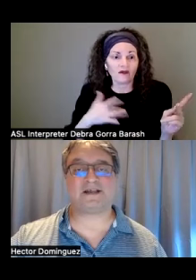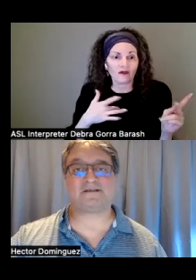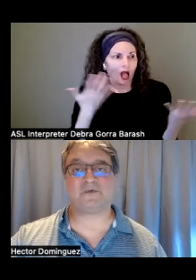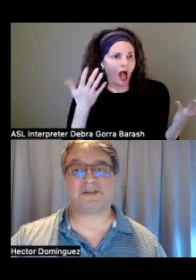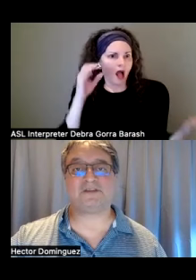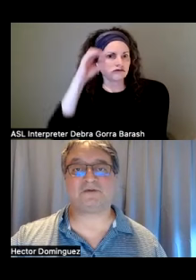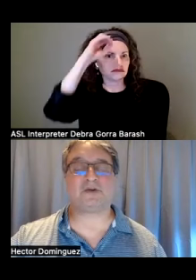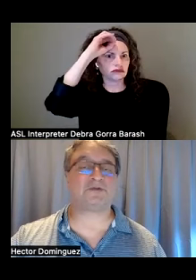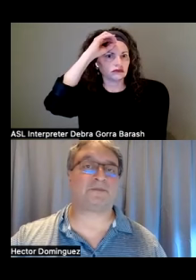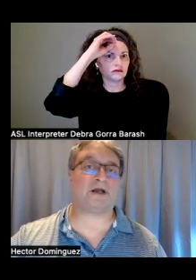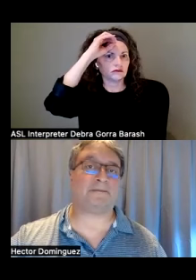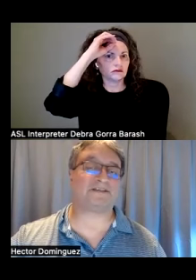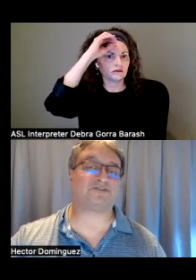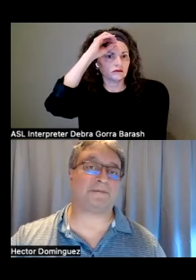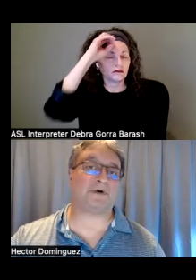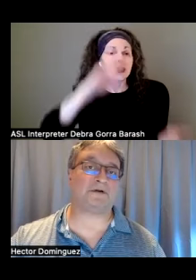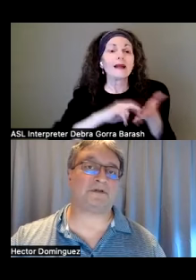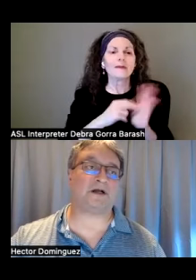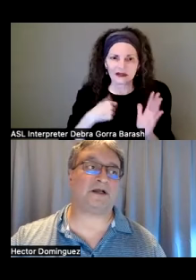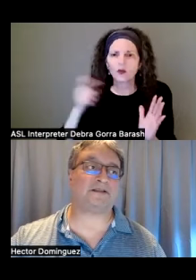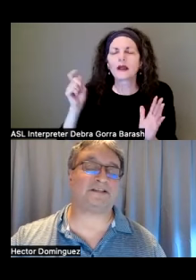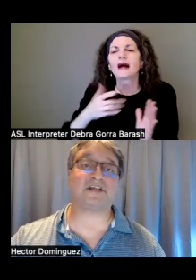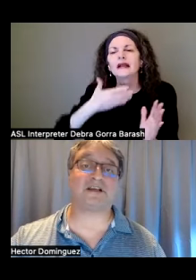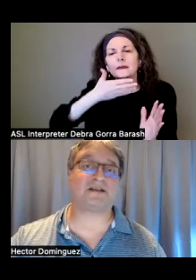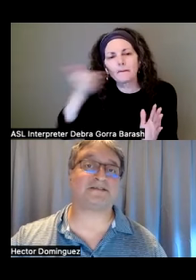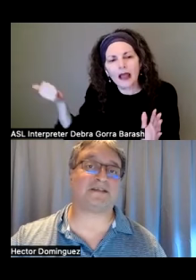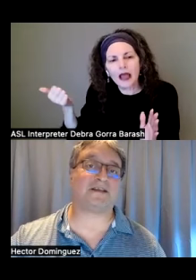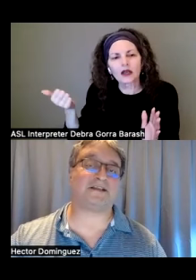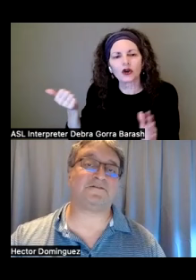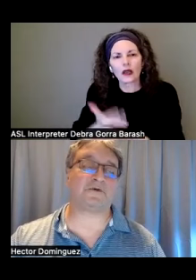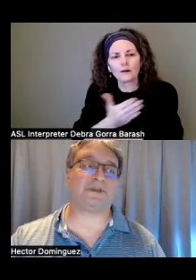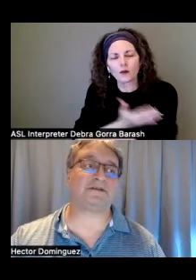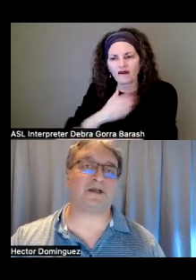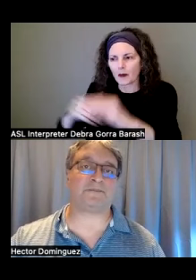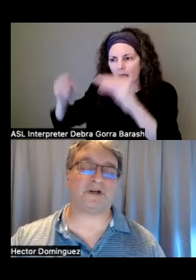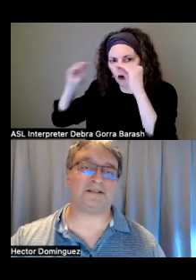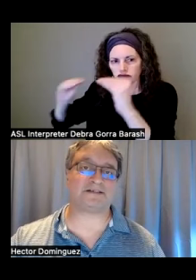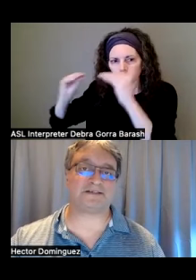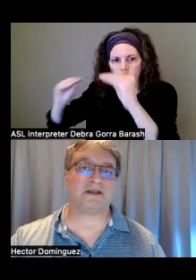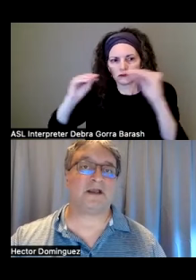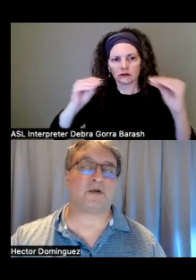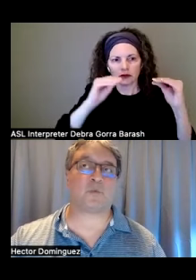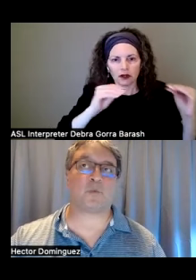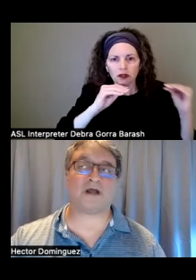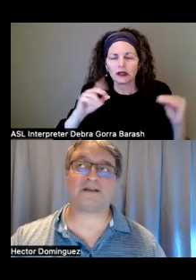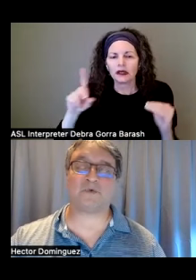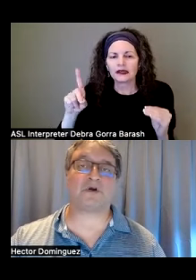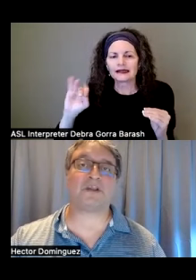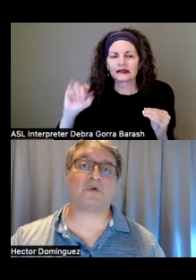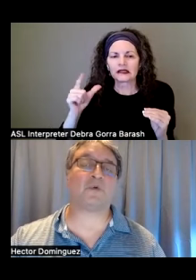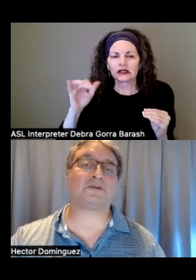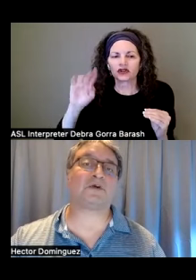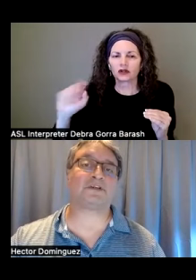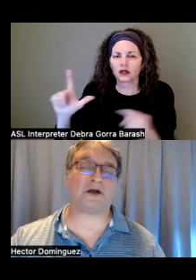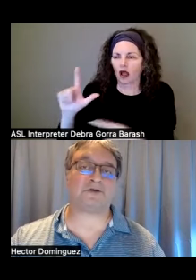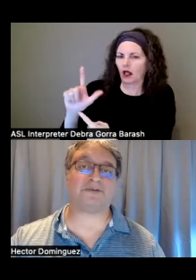us that we need to do a lot better job on digital literacy and informing Portlanders. What are we talking